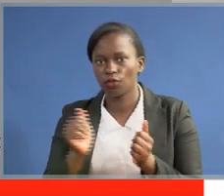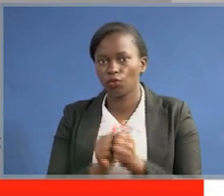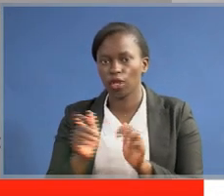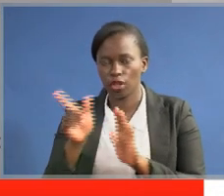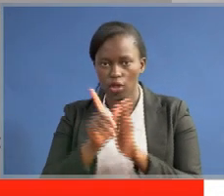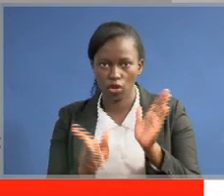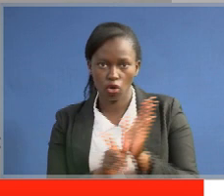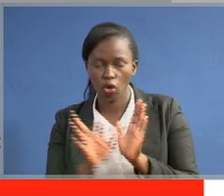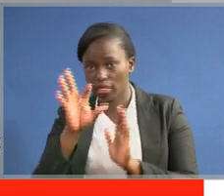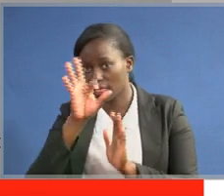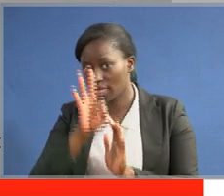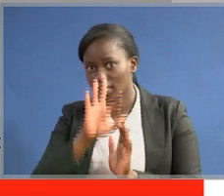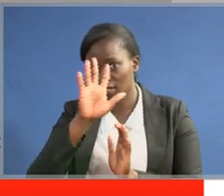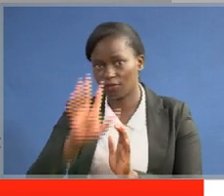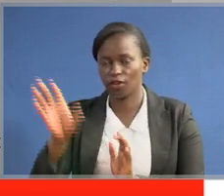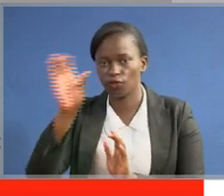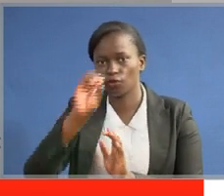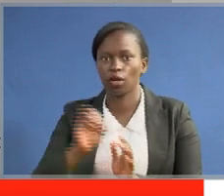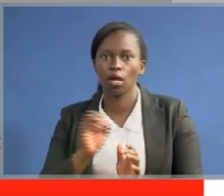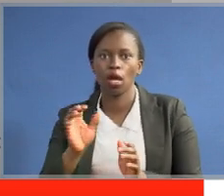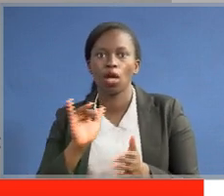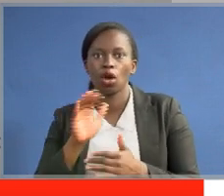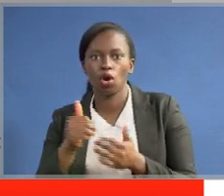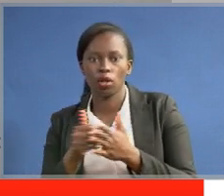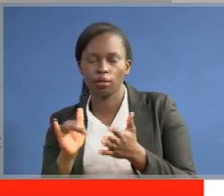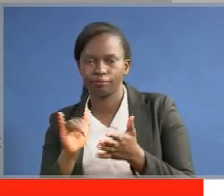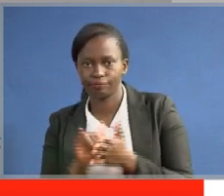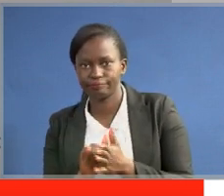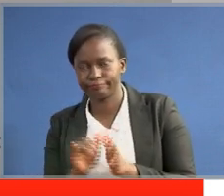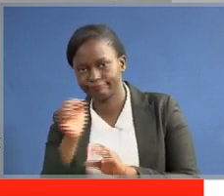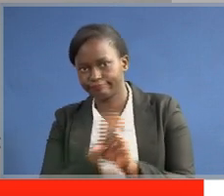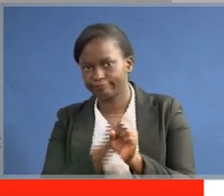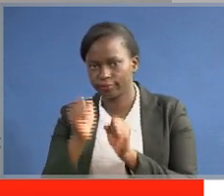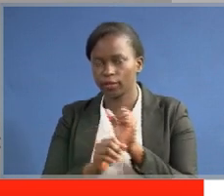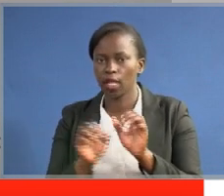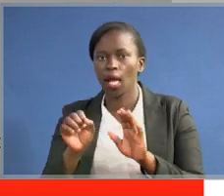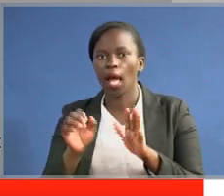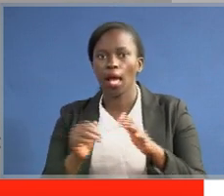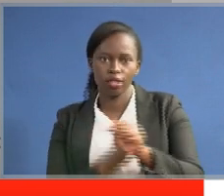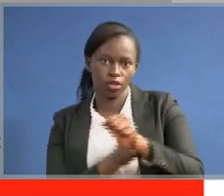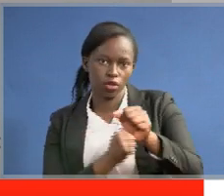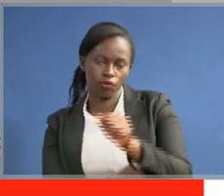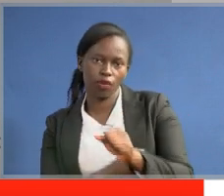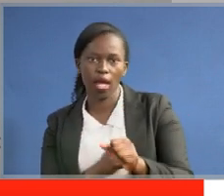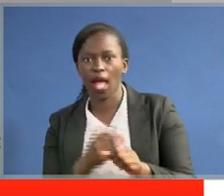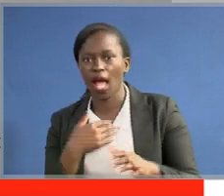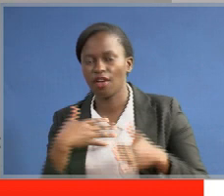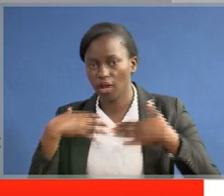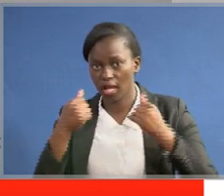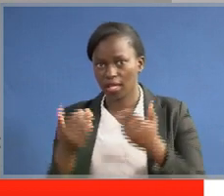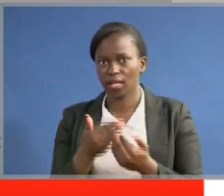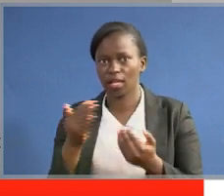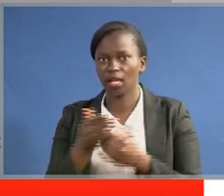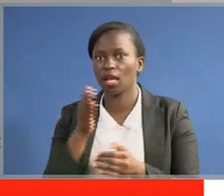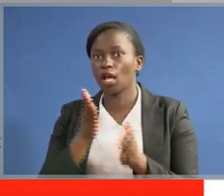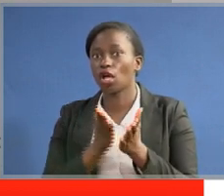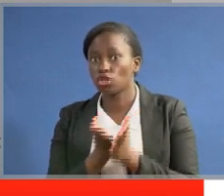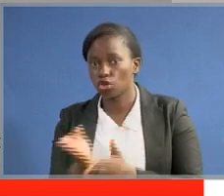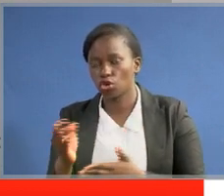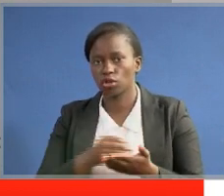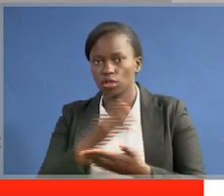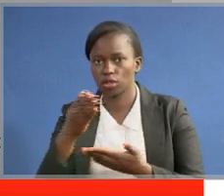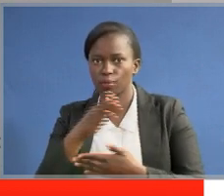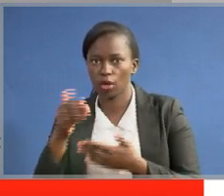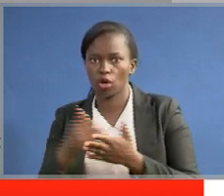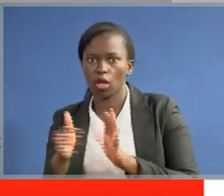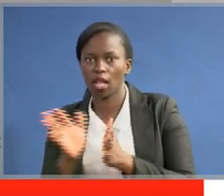at 35% of all harvested farm produce, supporting the universal health care coverage through distribution of